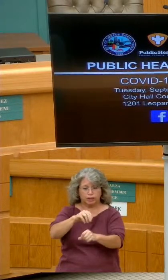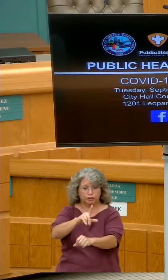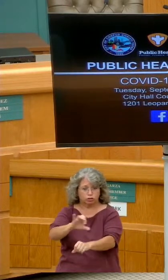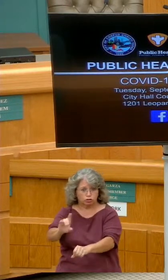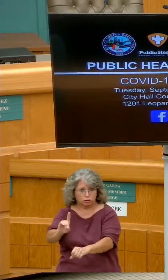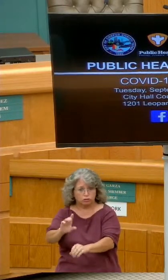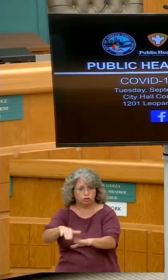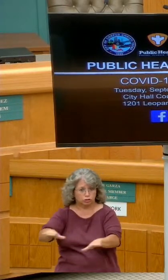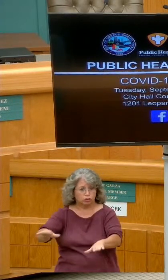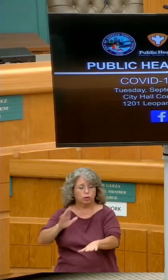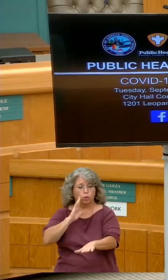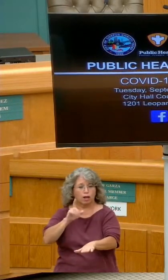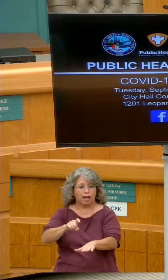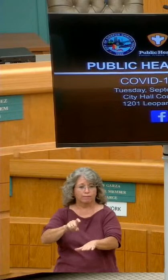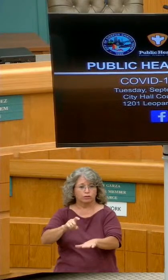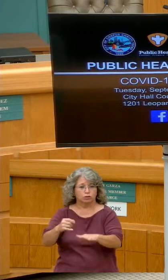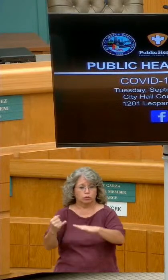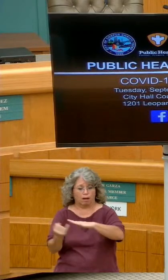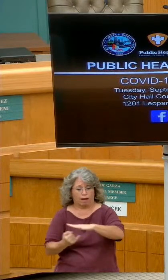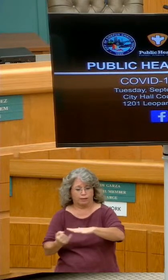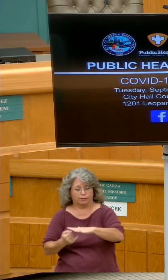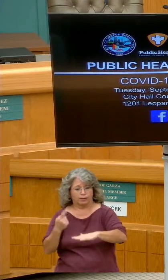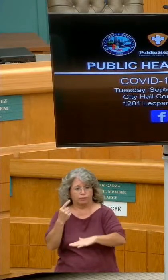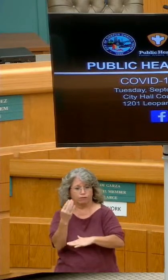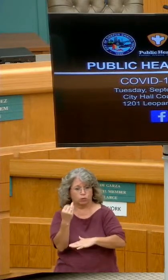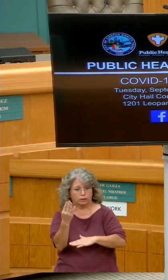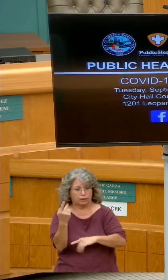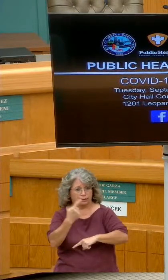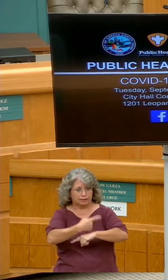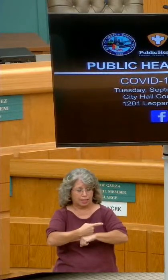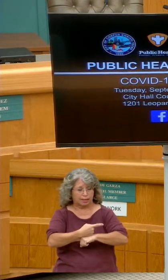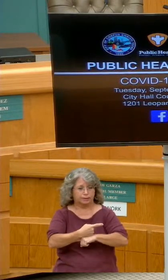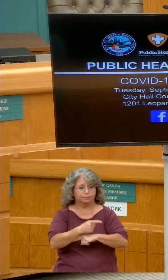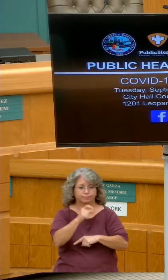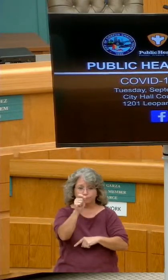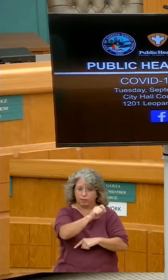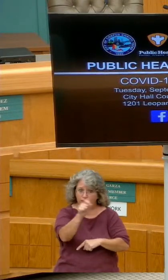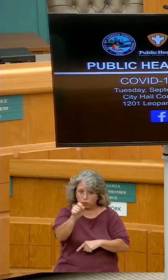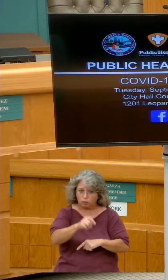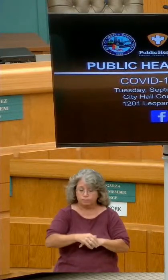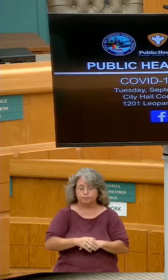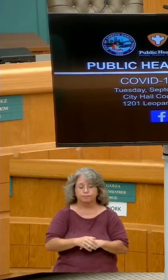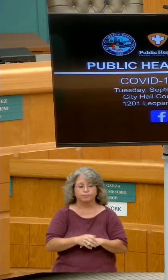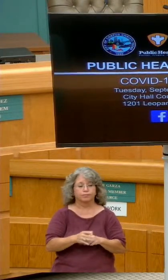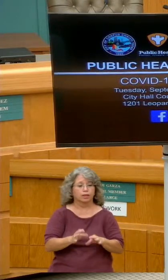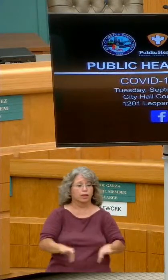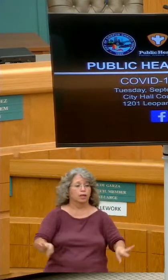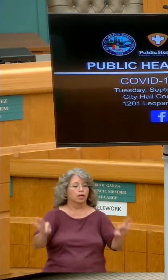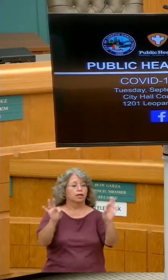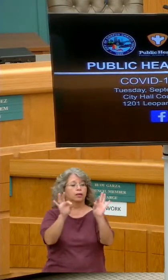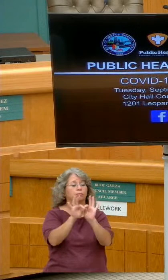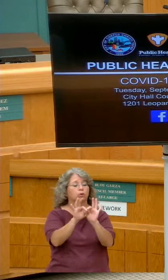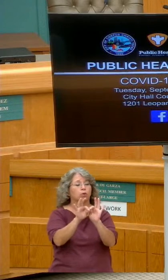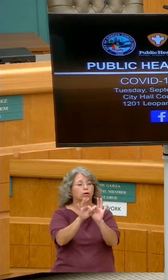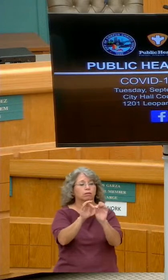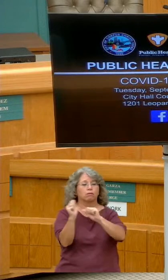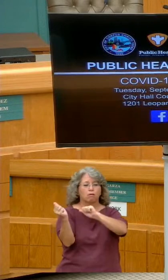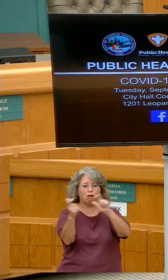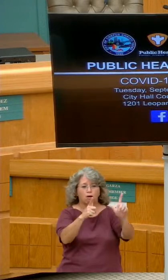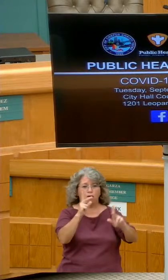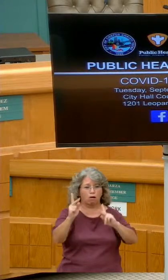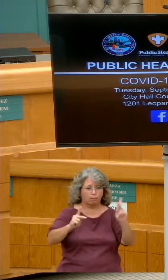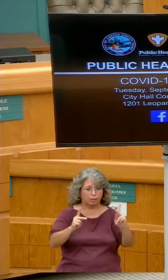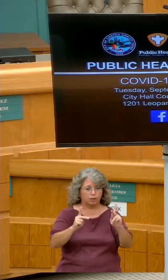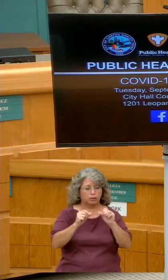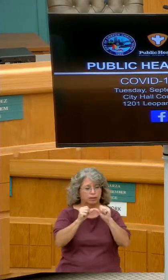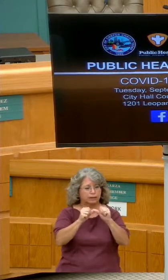14-day quarantine period. Therefore, it's important for everyone to continue to monitor their symptoms, and if